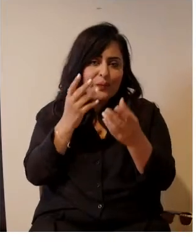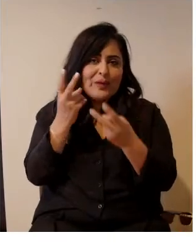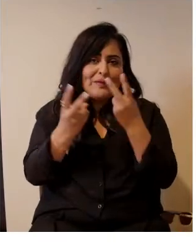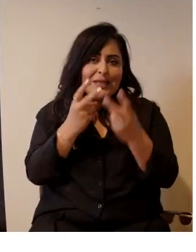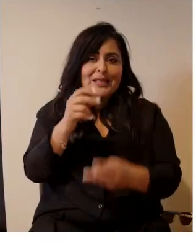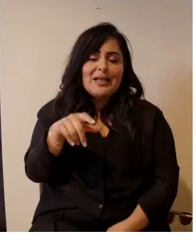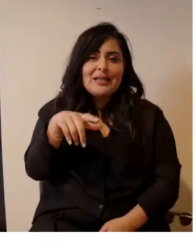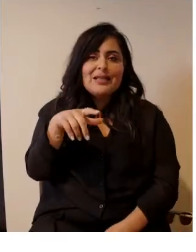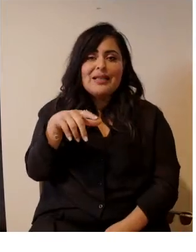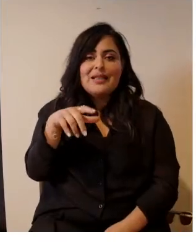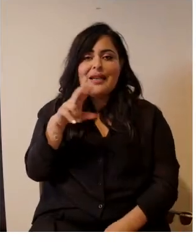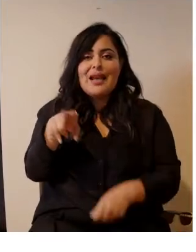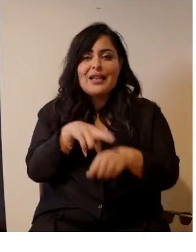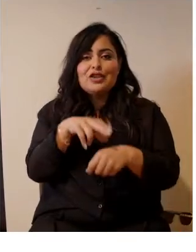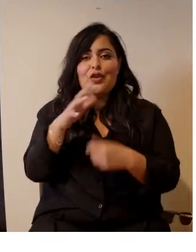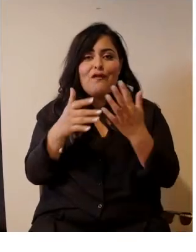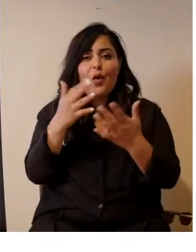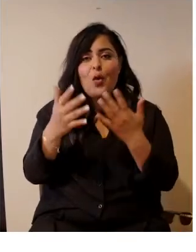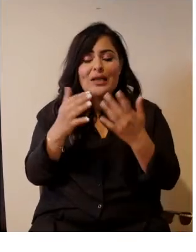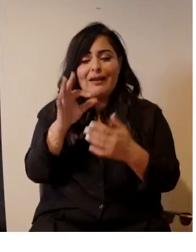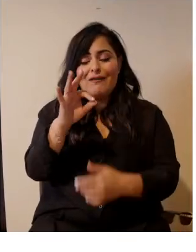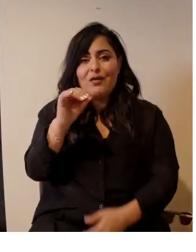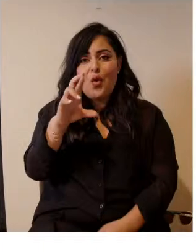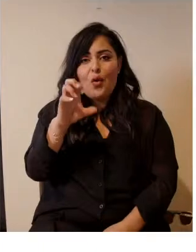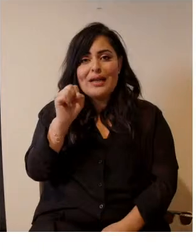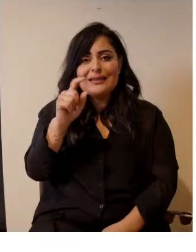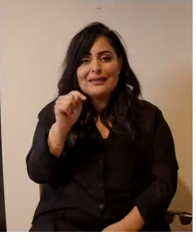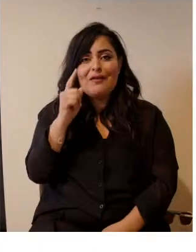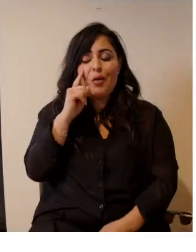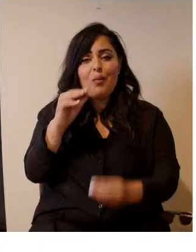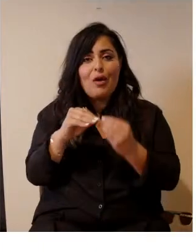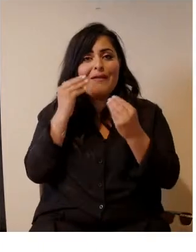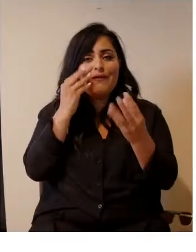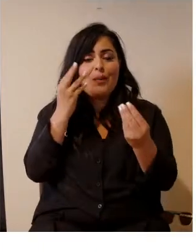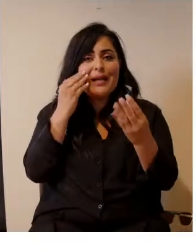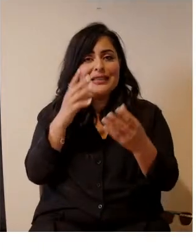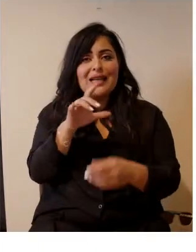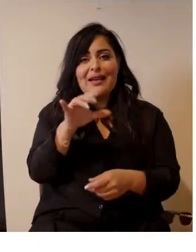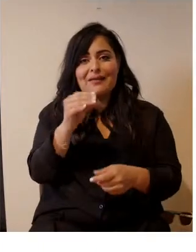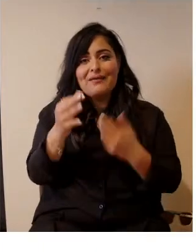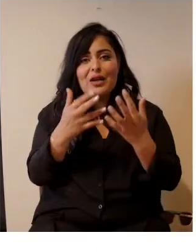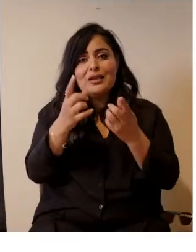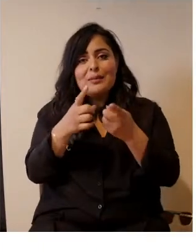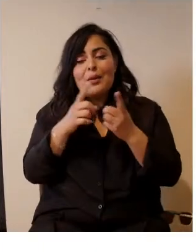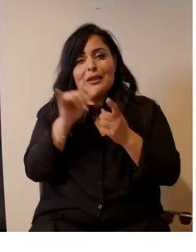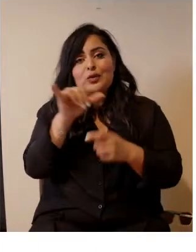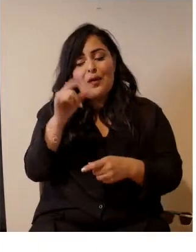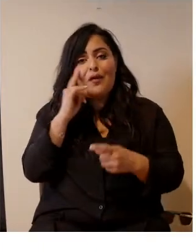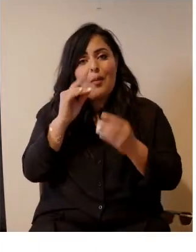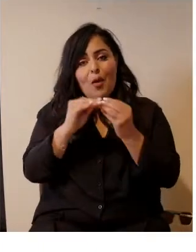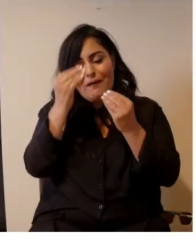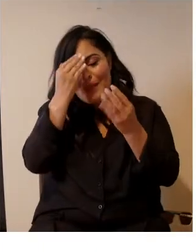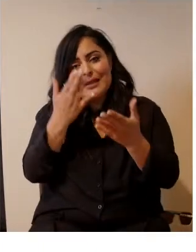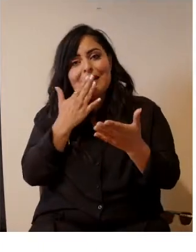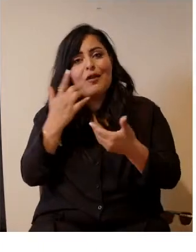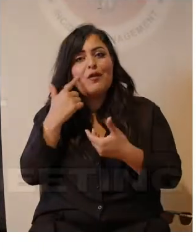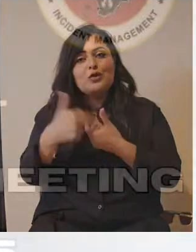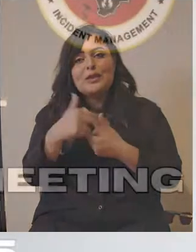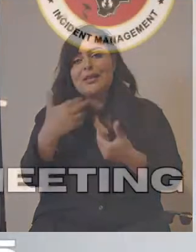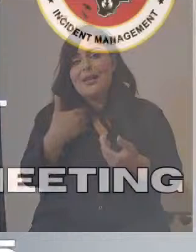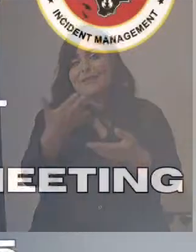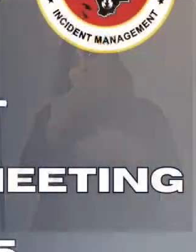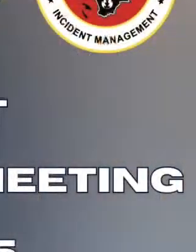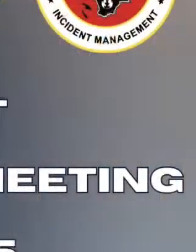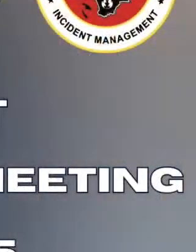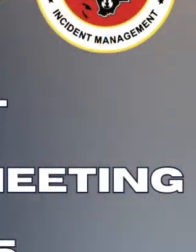National Forest, as well as LA County Fire, to get the information as we get it in regards to the hazmat. Thank you for joining us, and have a good evening.